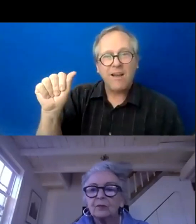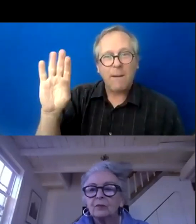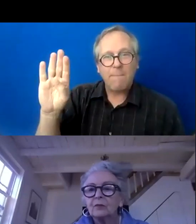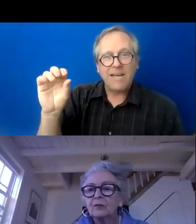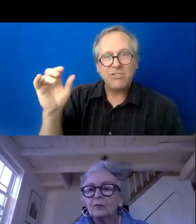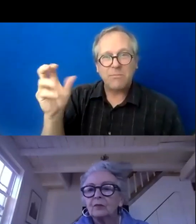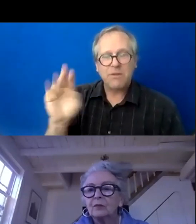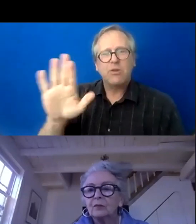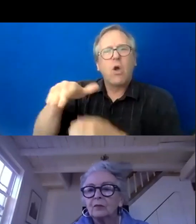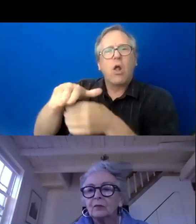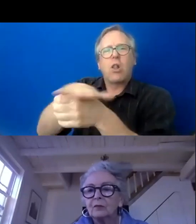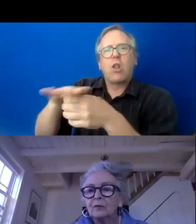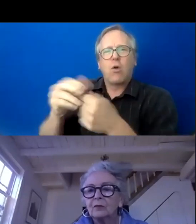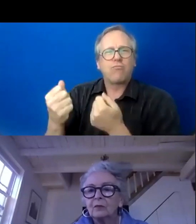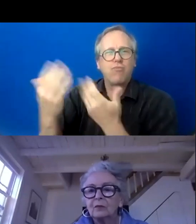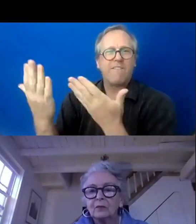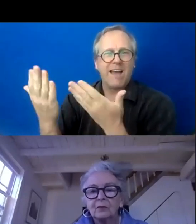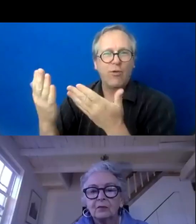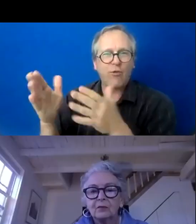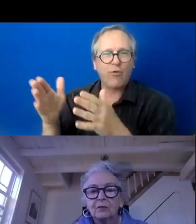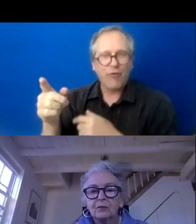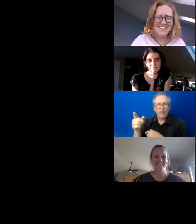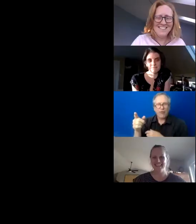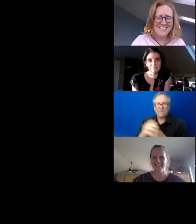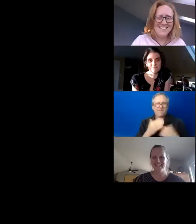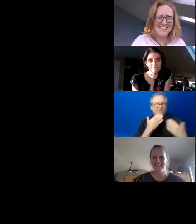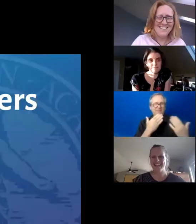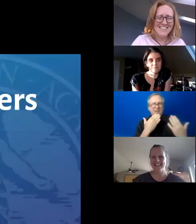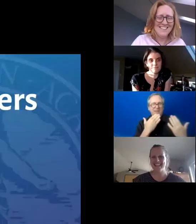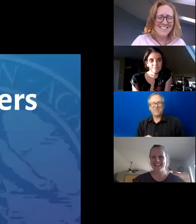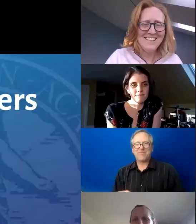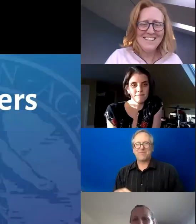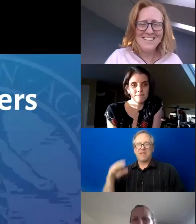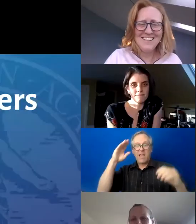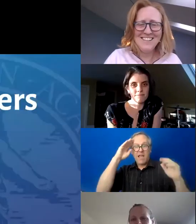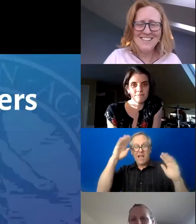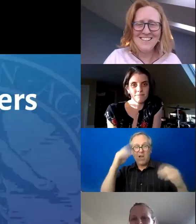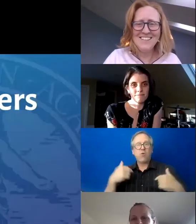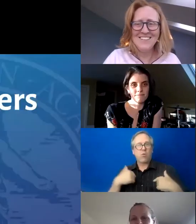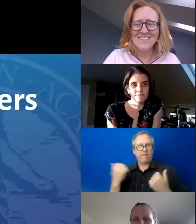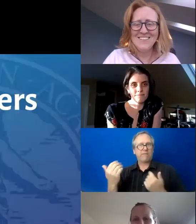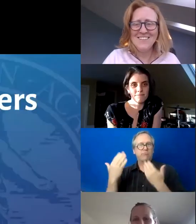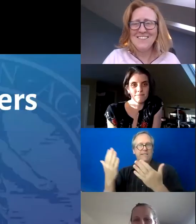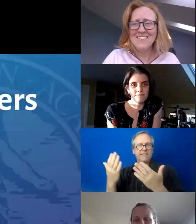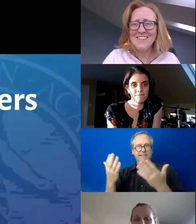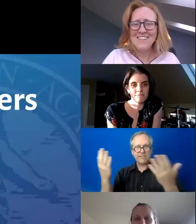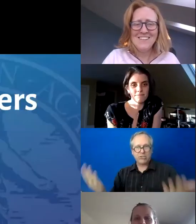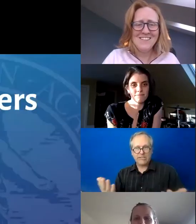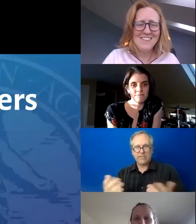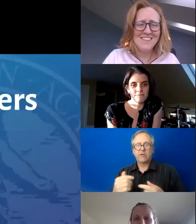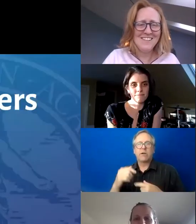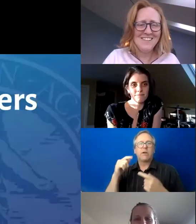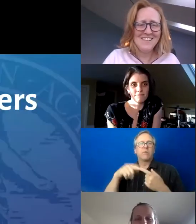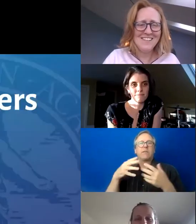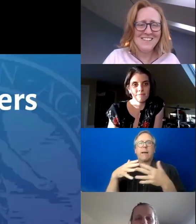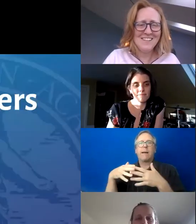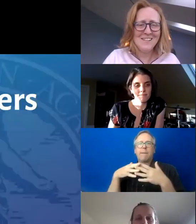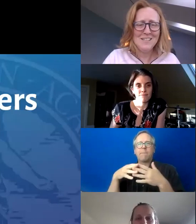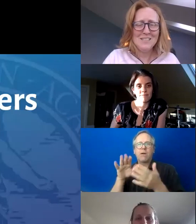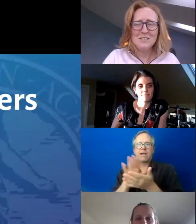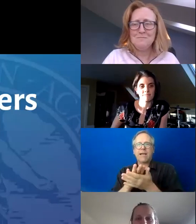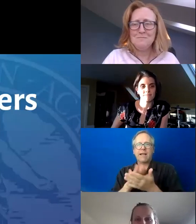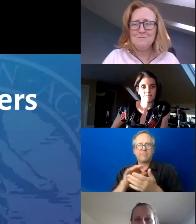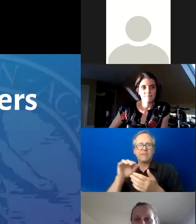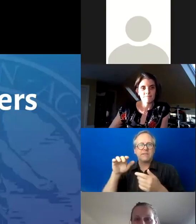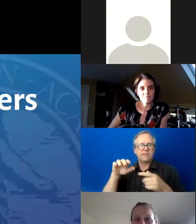local awesome provider. Thank you, Brina. All right, so we have a presentation here put together through the American Academy of Pediatrics